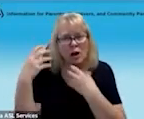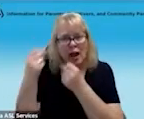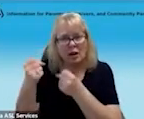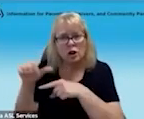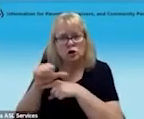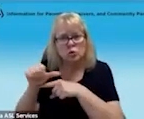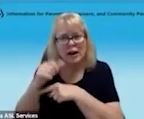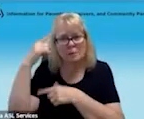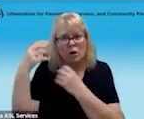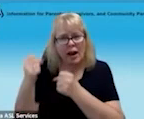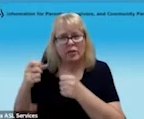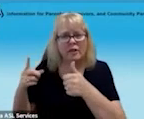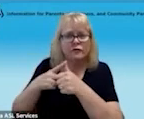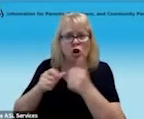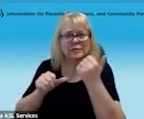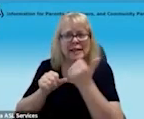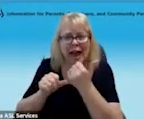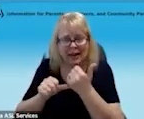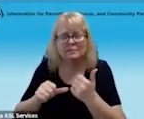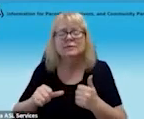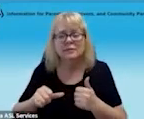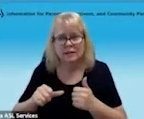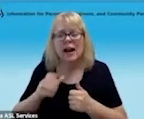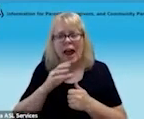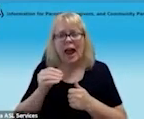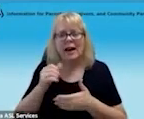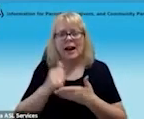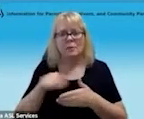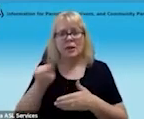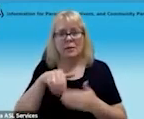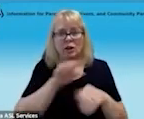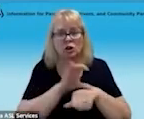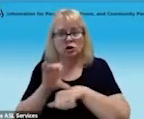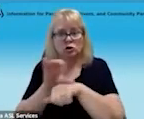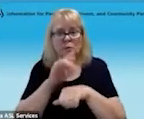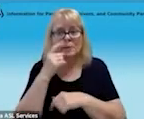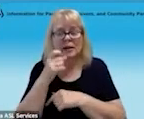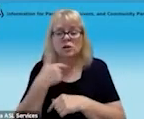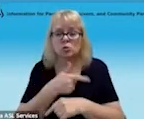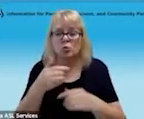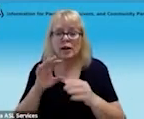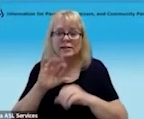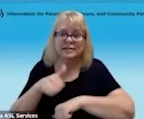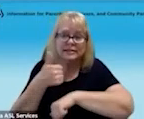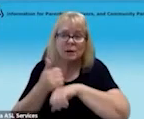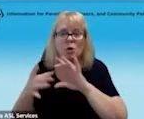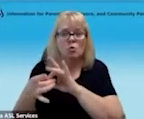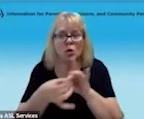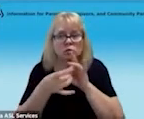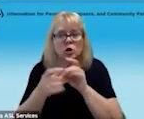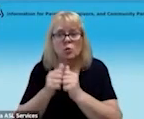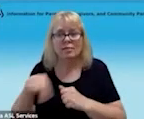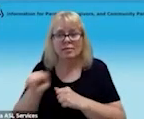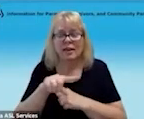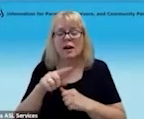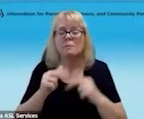kind of came in from a different way. We were already building capacity in faith-based organizations to understand mental health. And we were training on mental